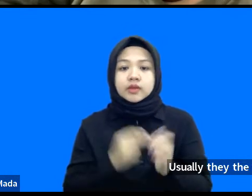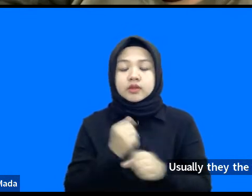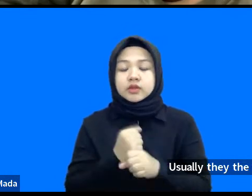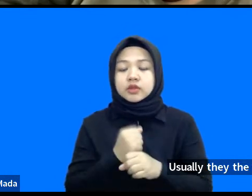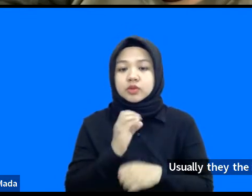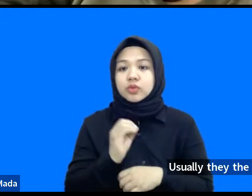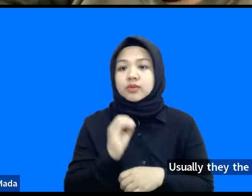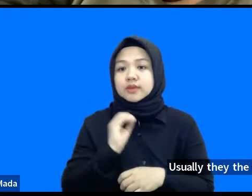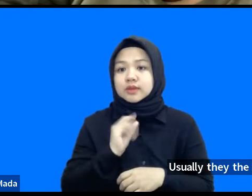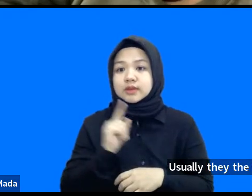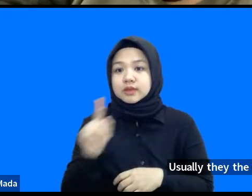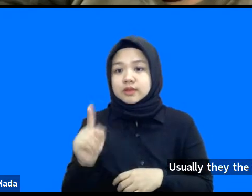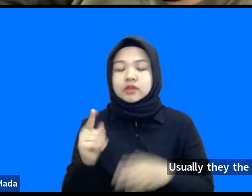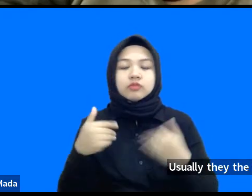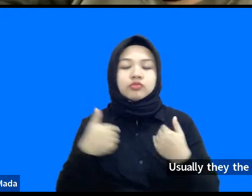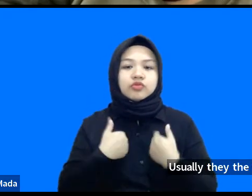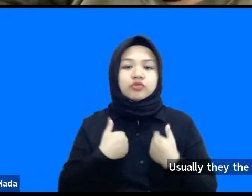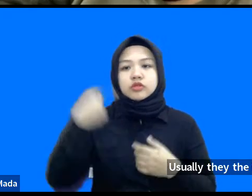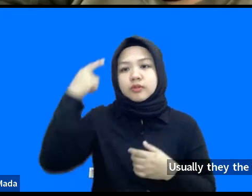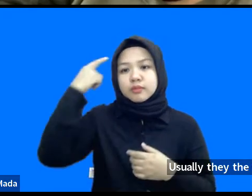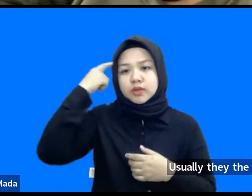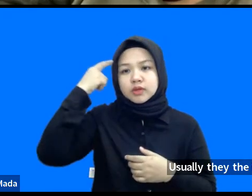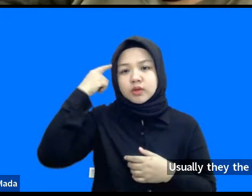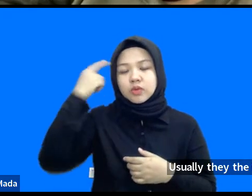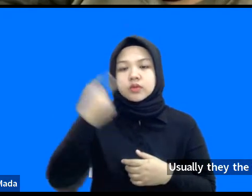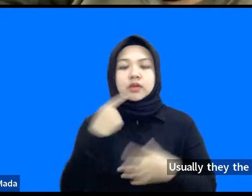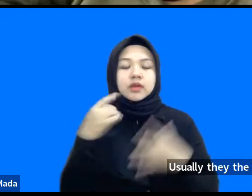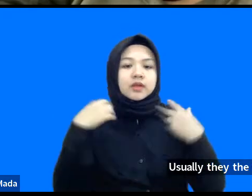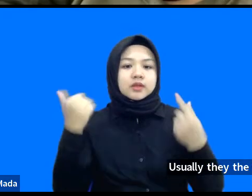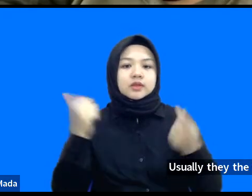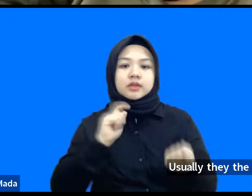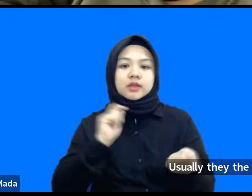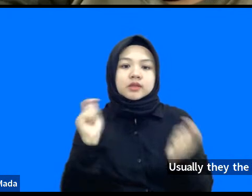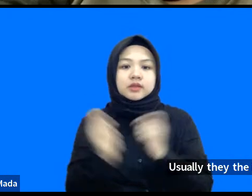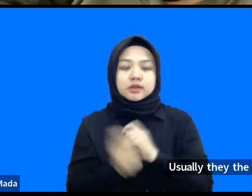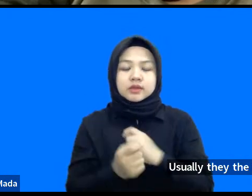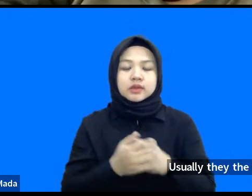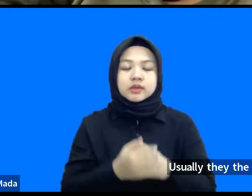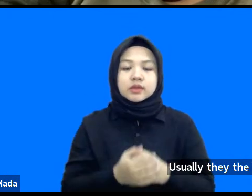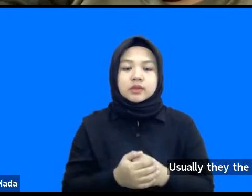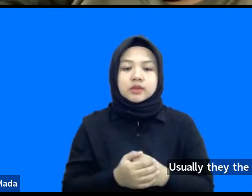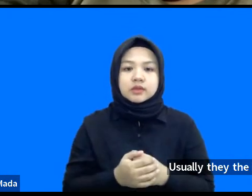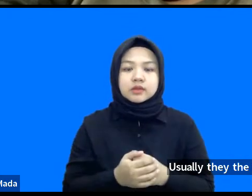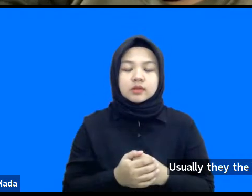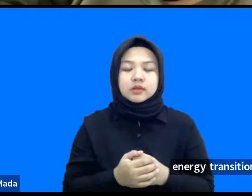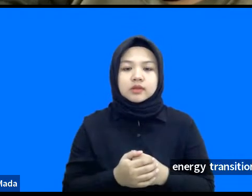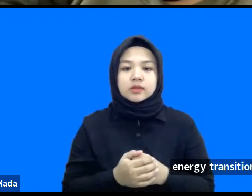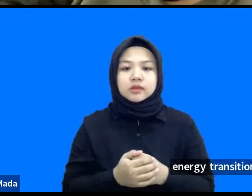transition or natural resources governance and etc. But I think it's